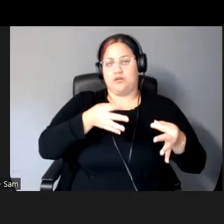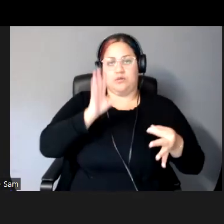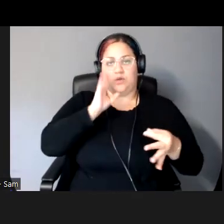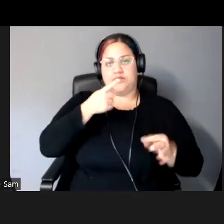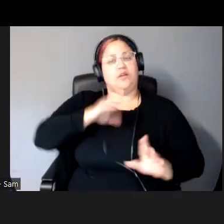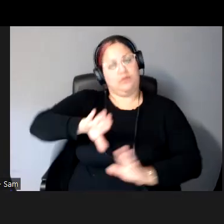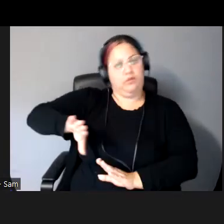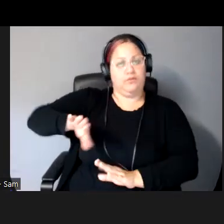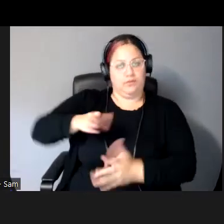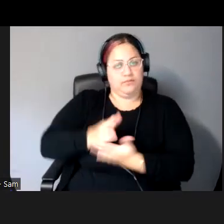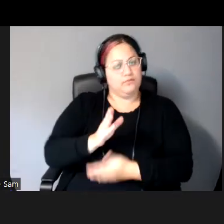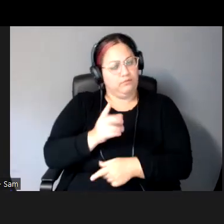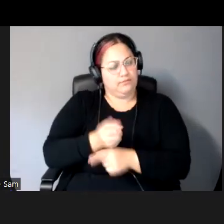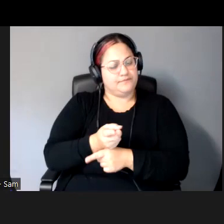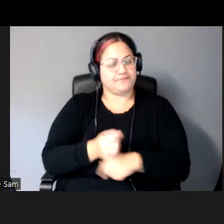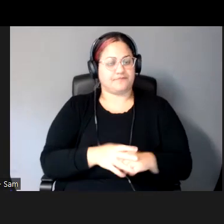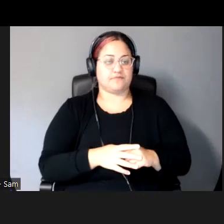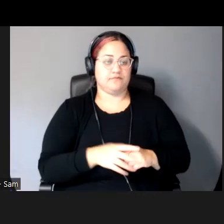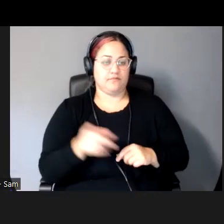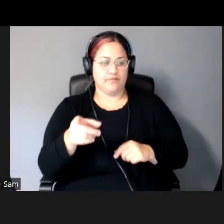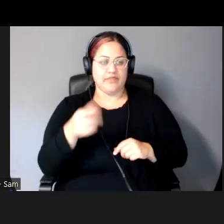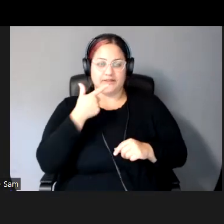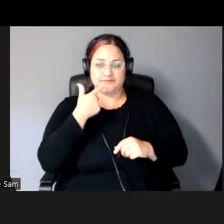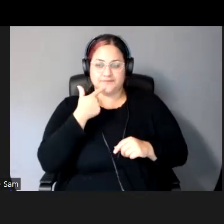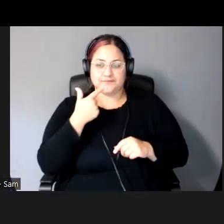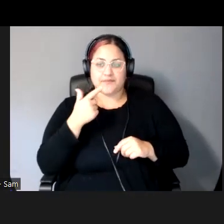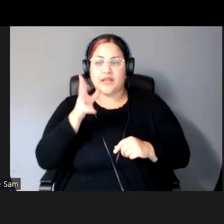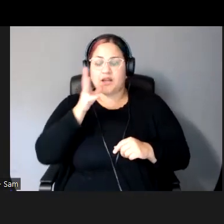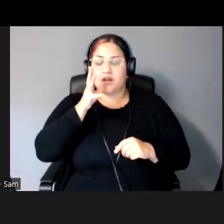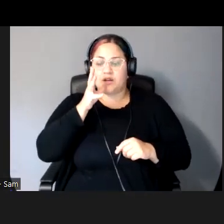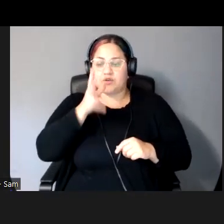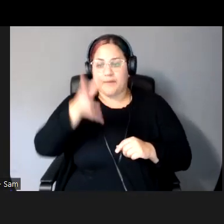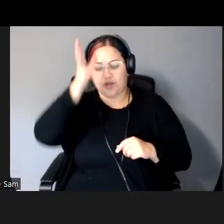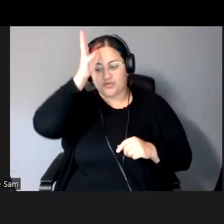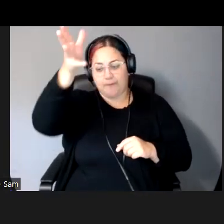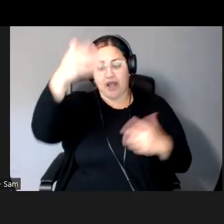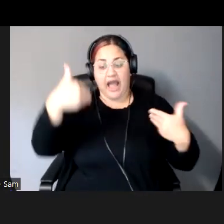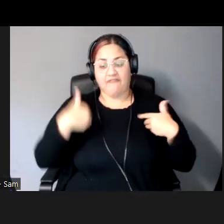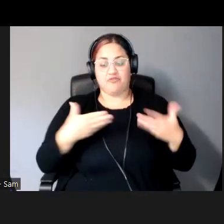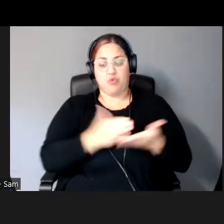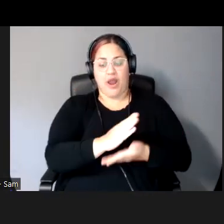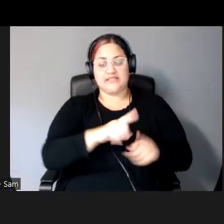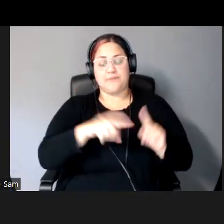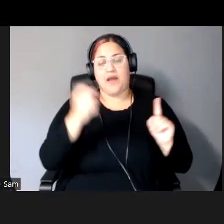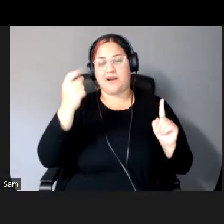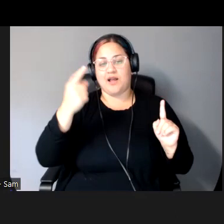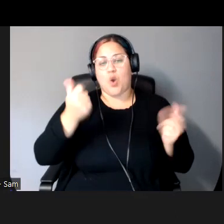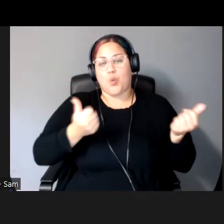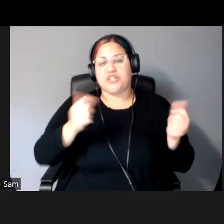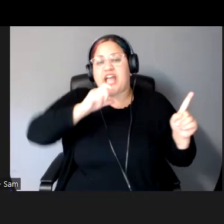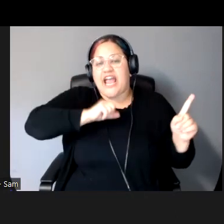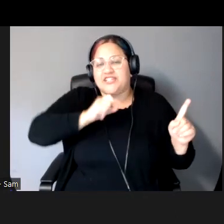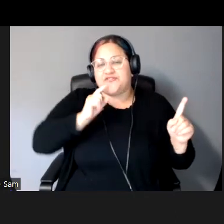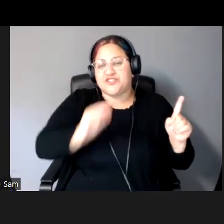have rights? So is there a cutoff in age under legislation? Well, the legislation would be 18, but